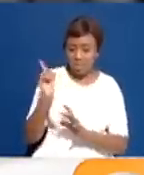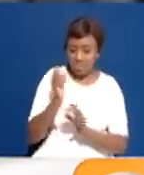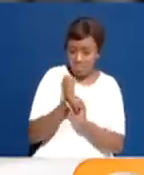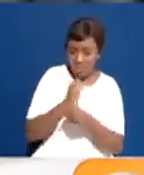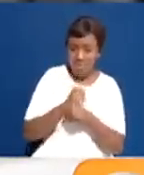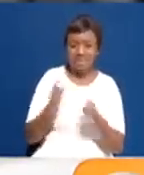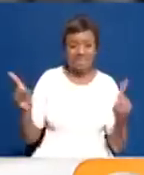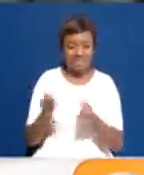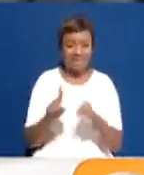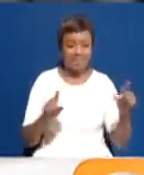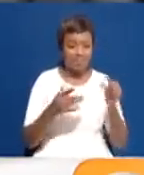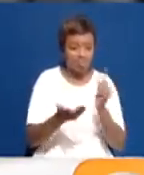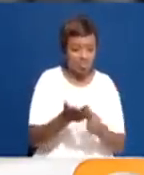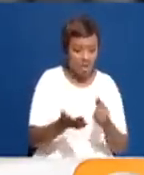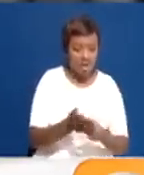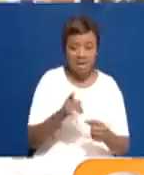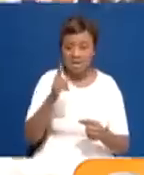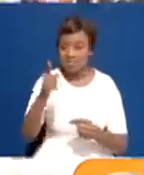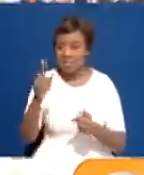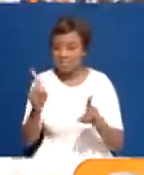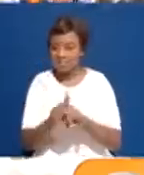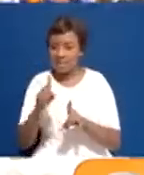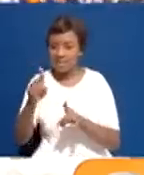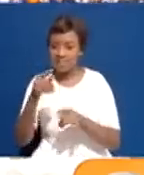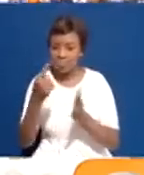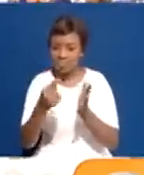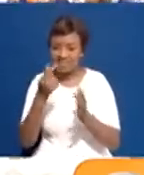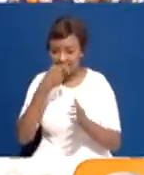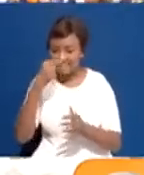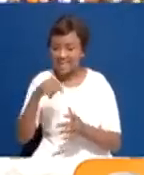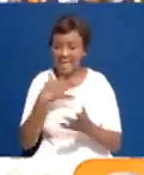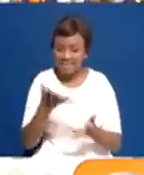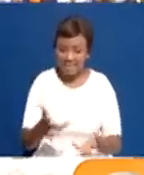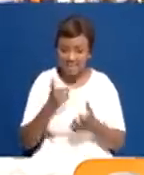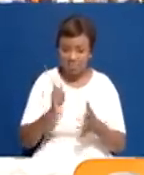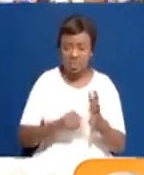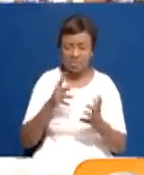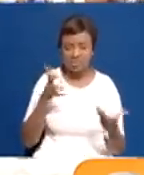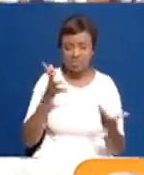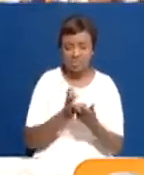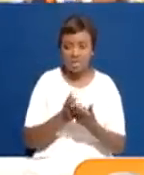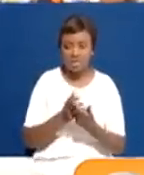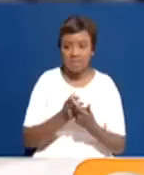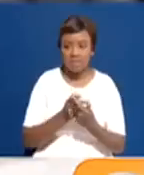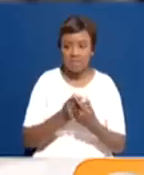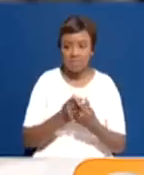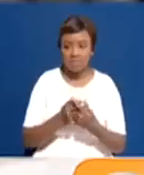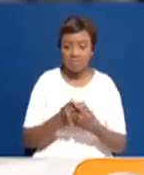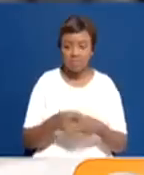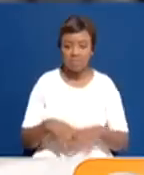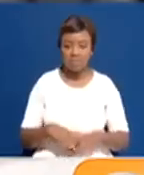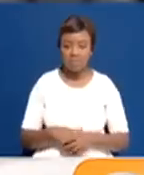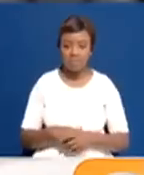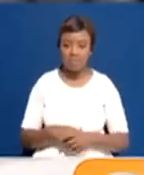what the Ugandans need and what the Tanzanians need in terms of infrastructure of offloading and loading and doing the business of